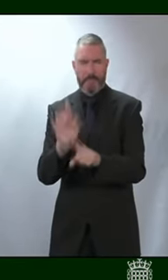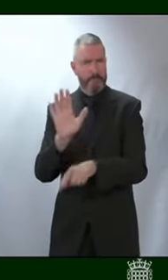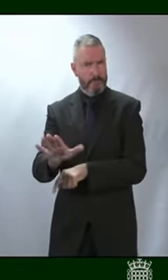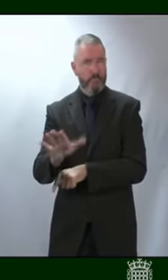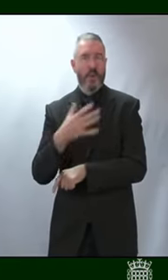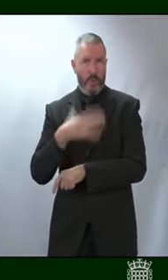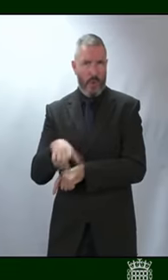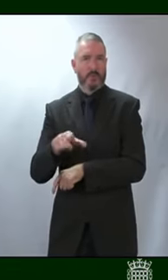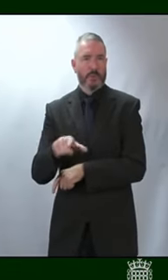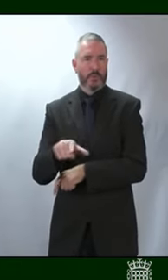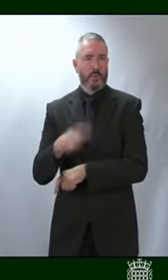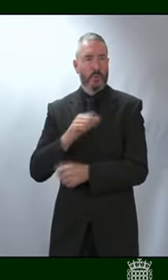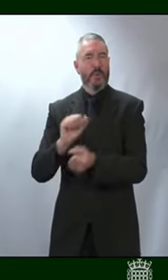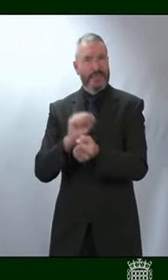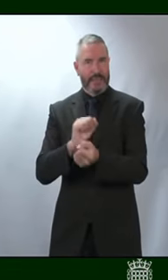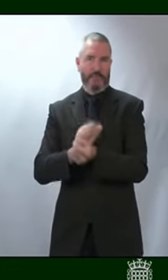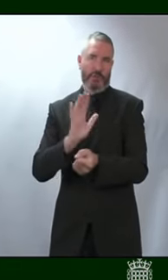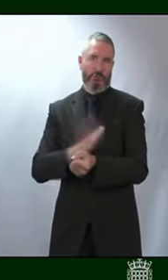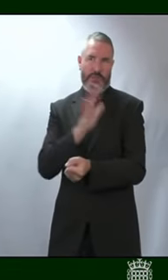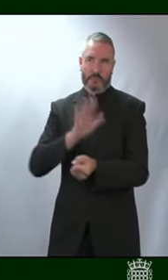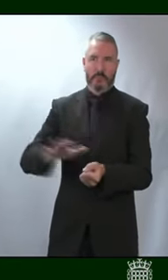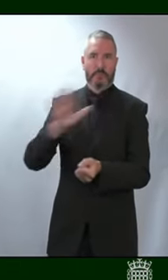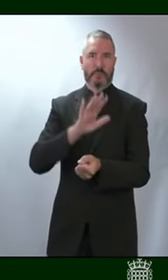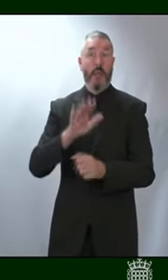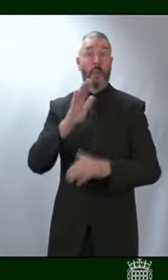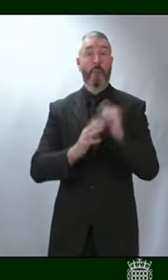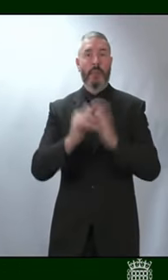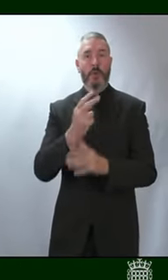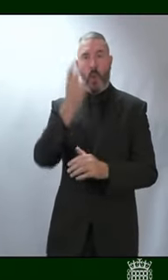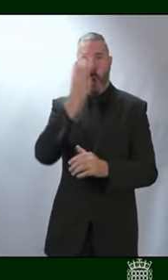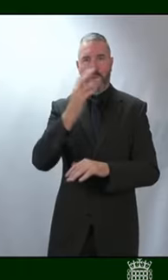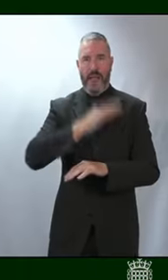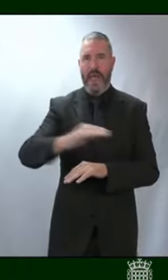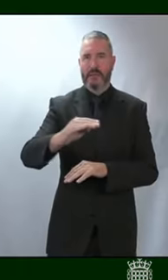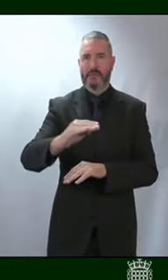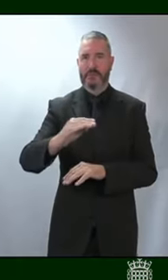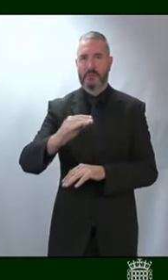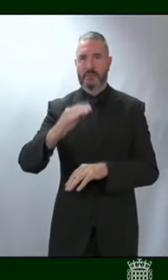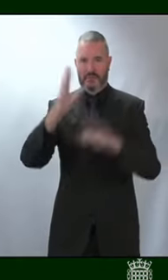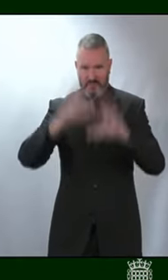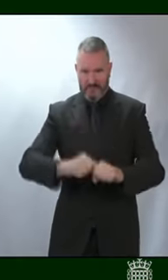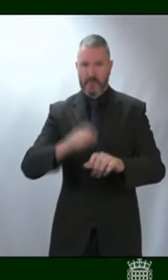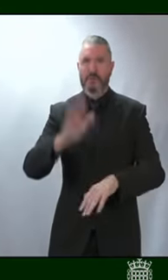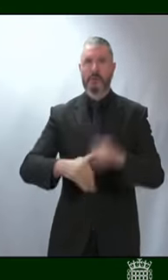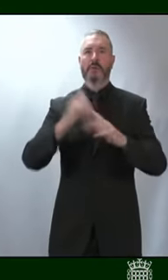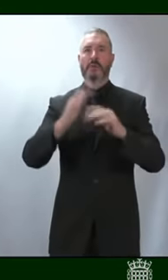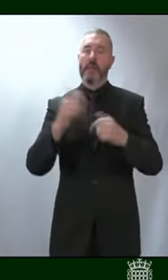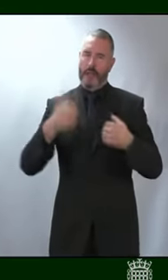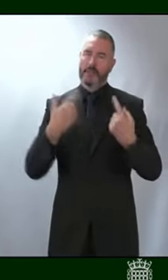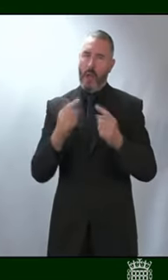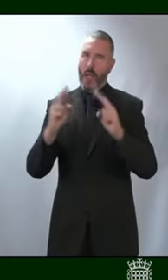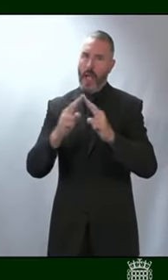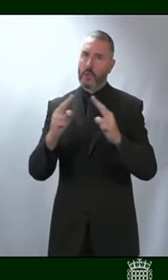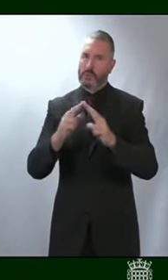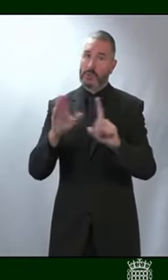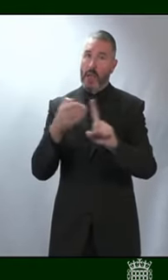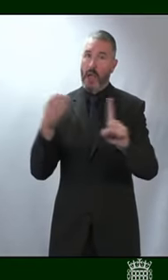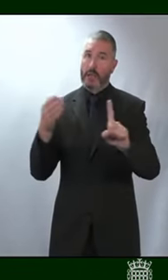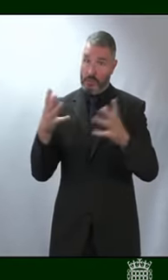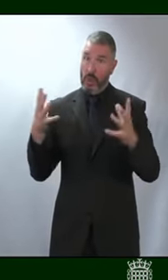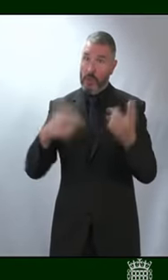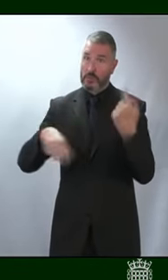Speaker. We will not change existing policy to protect Green Belt, and our housing targets, which are very, very ambitious,